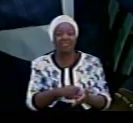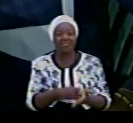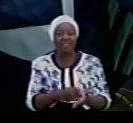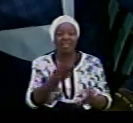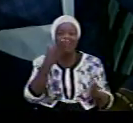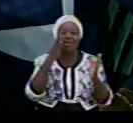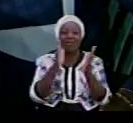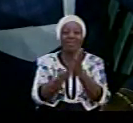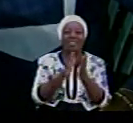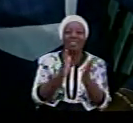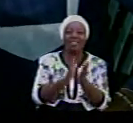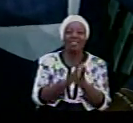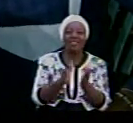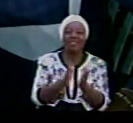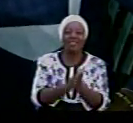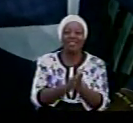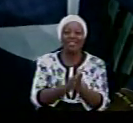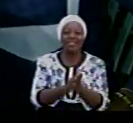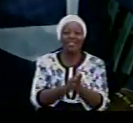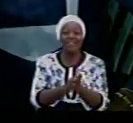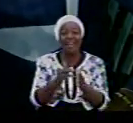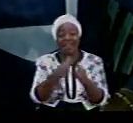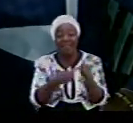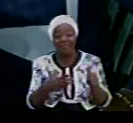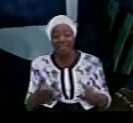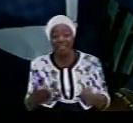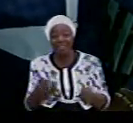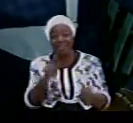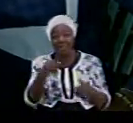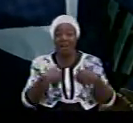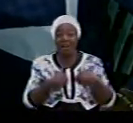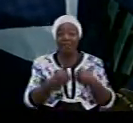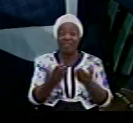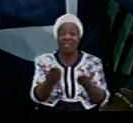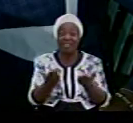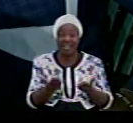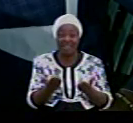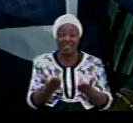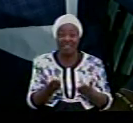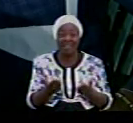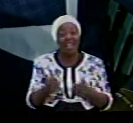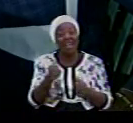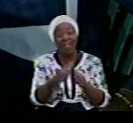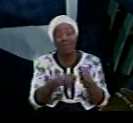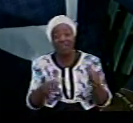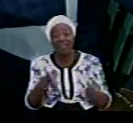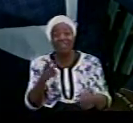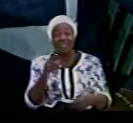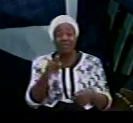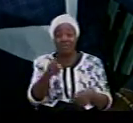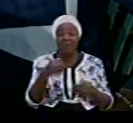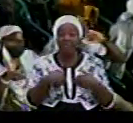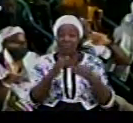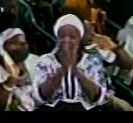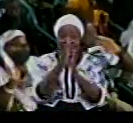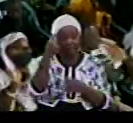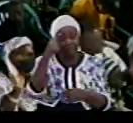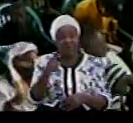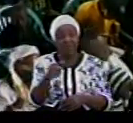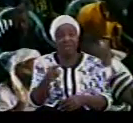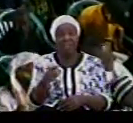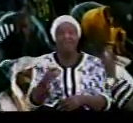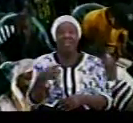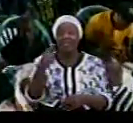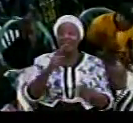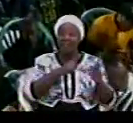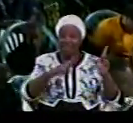Congratulations. Everything you have desired, everything you have prayed for, the